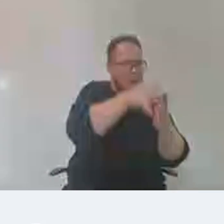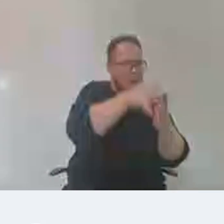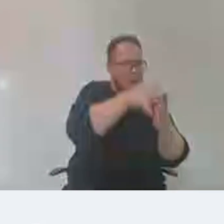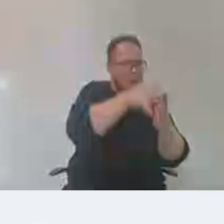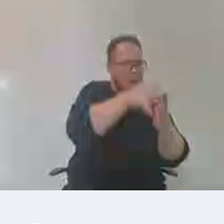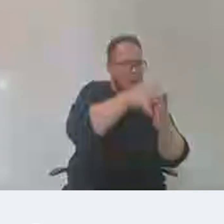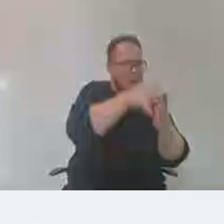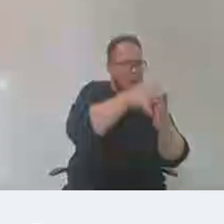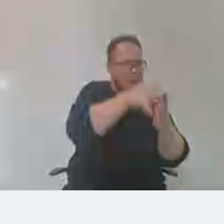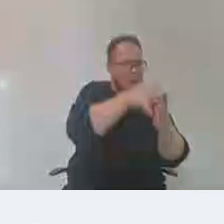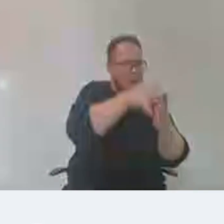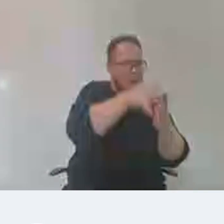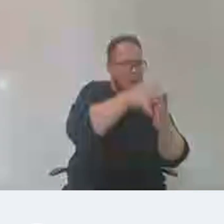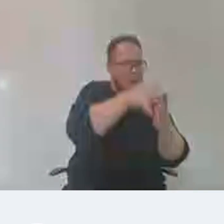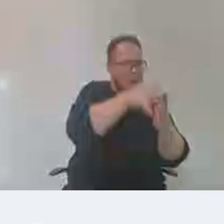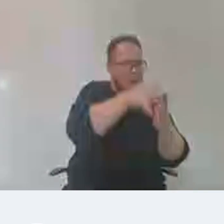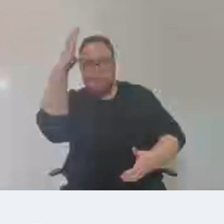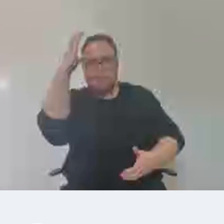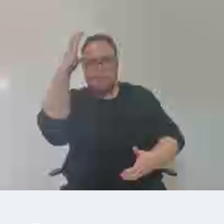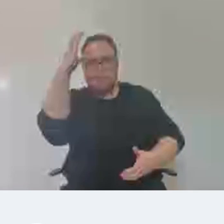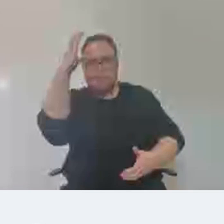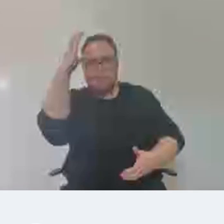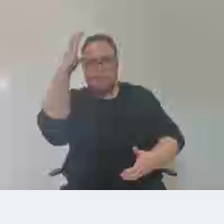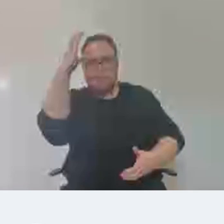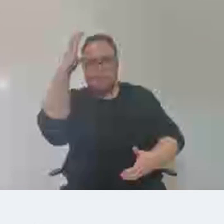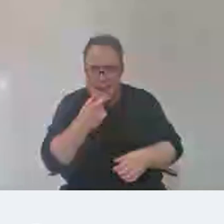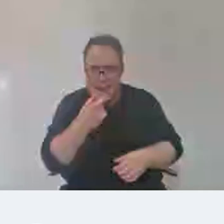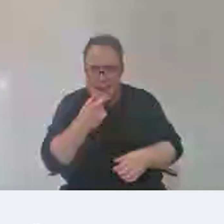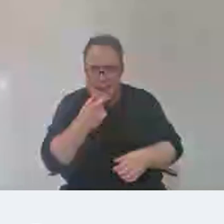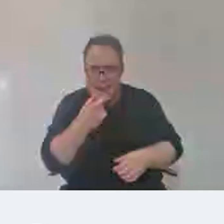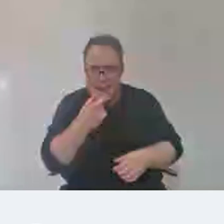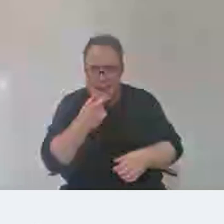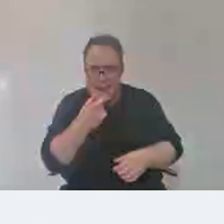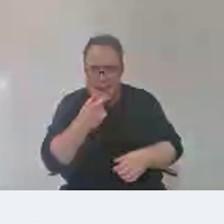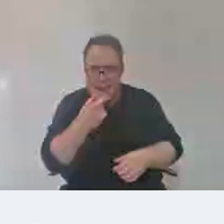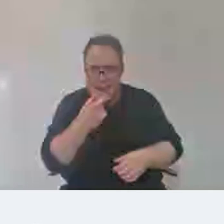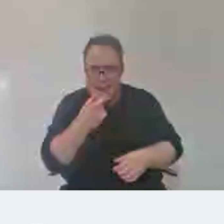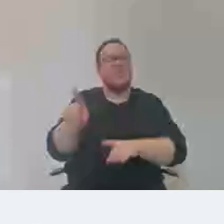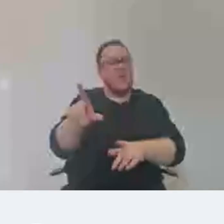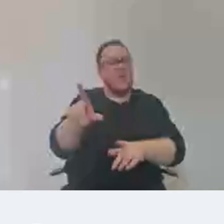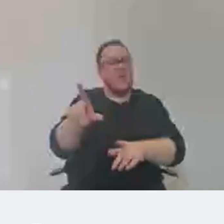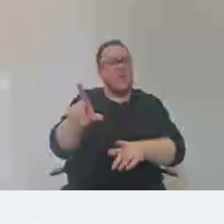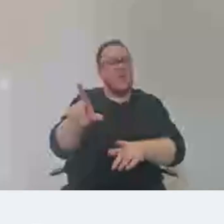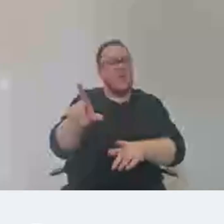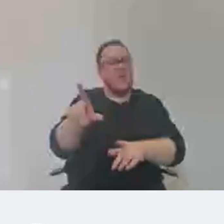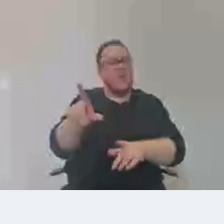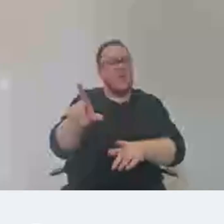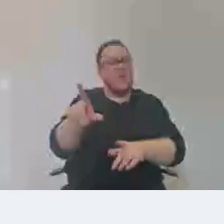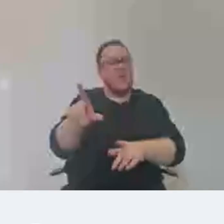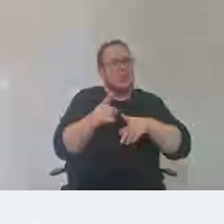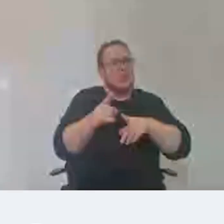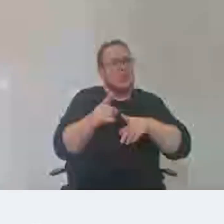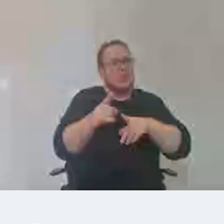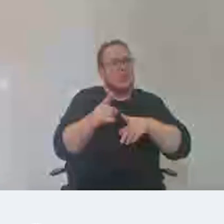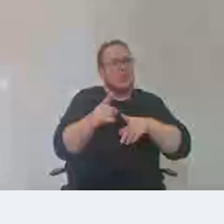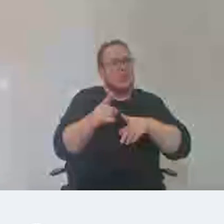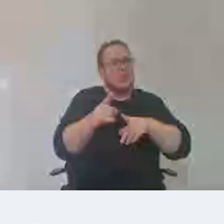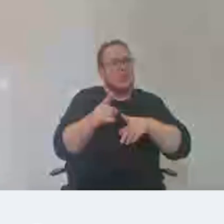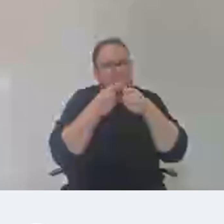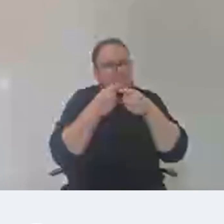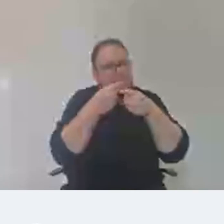reviews, for example. So I think we've got a bit of work to do about communication on this one, actually. So because over the last 18